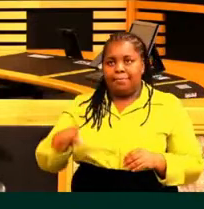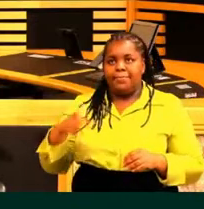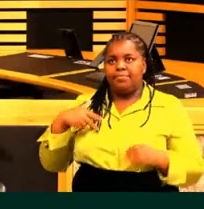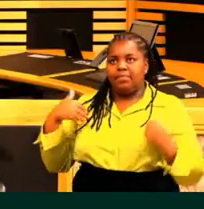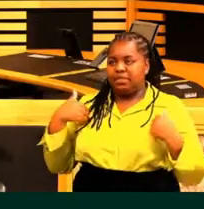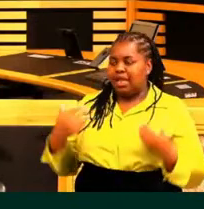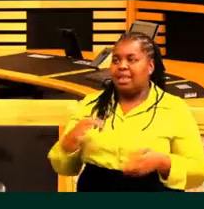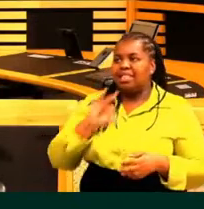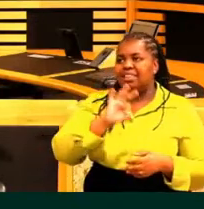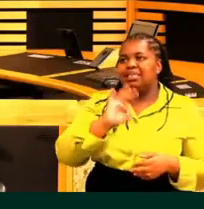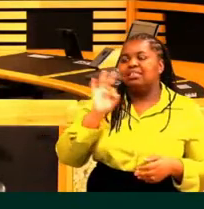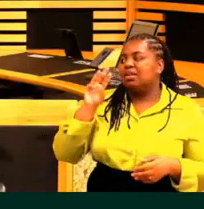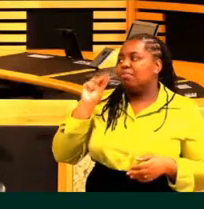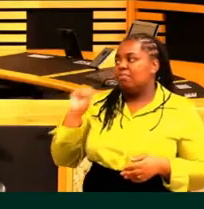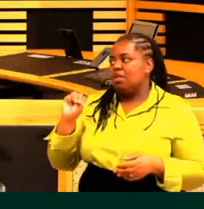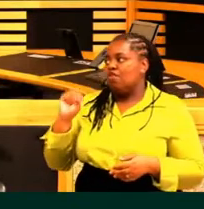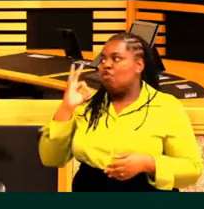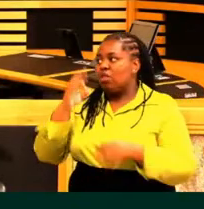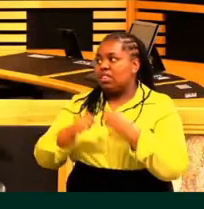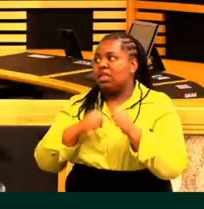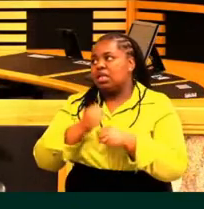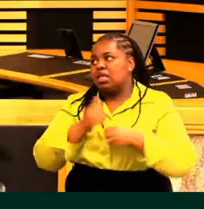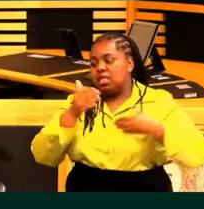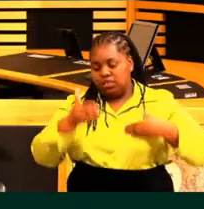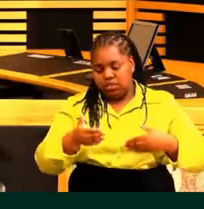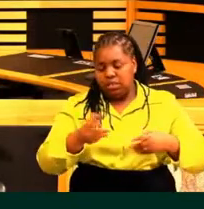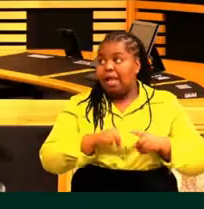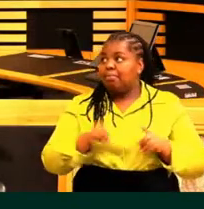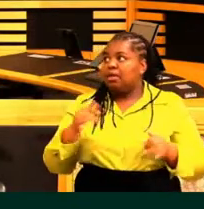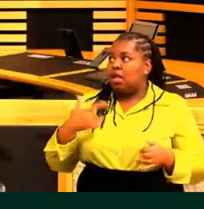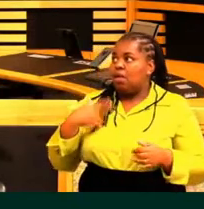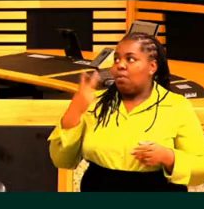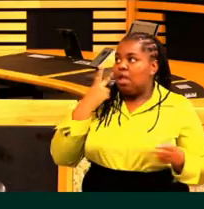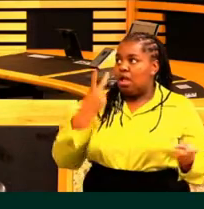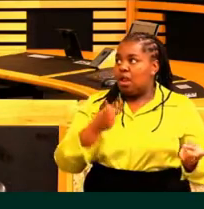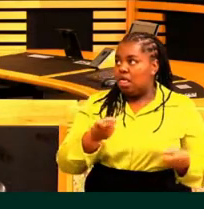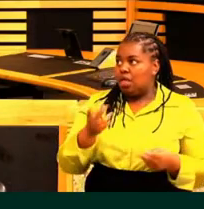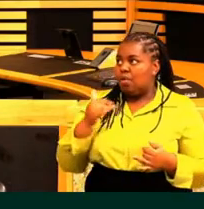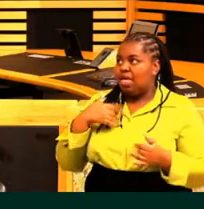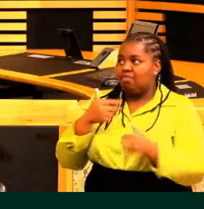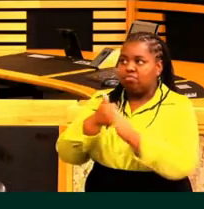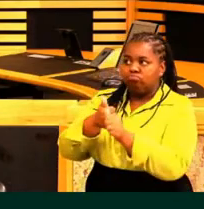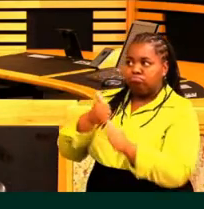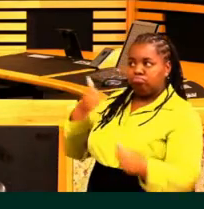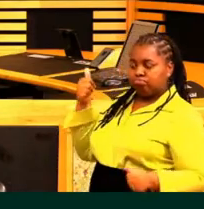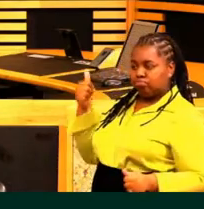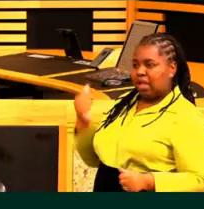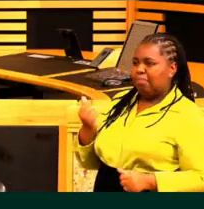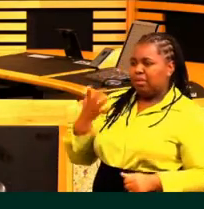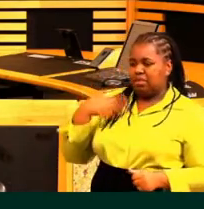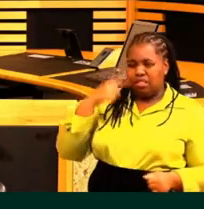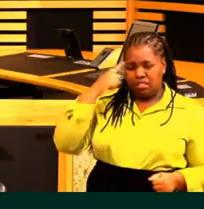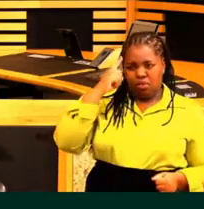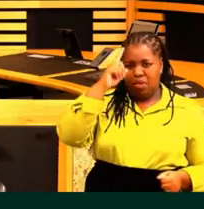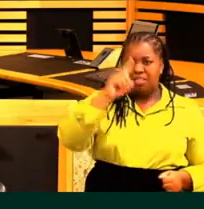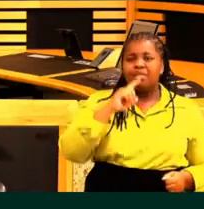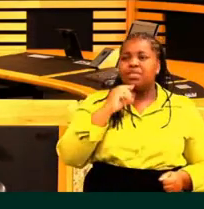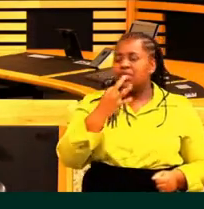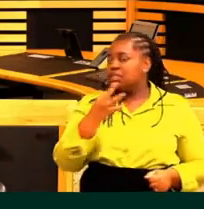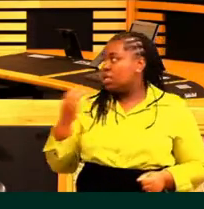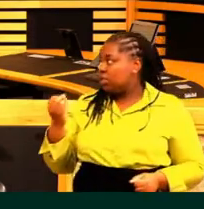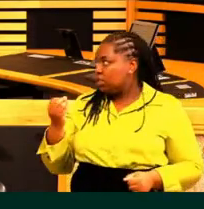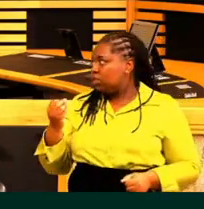33 million over three years but while looking at that with a backlog of application at about 1 300